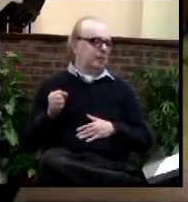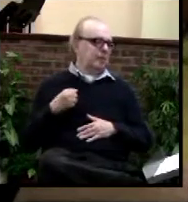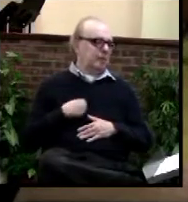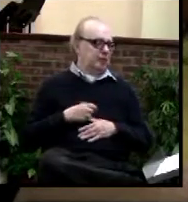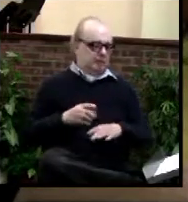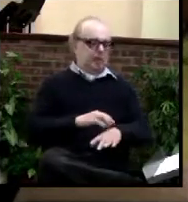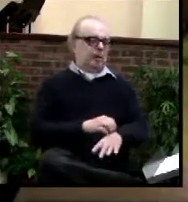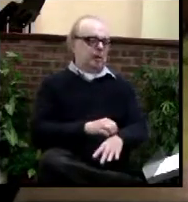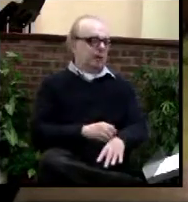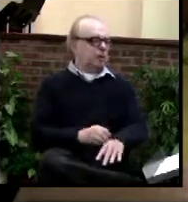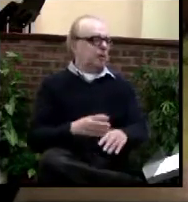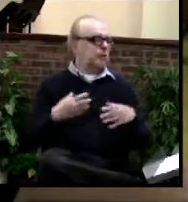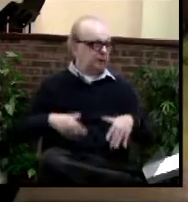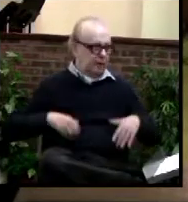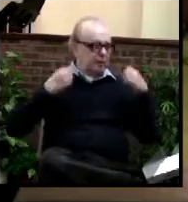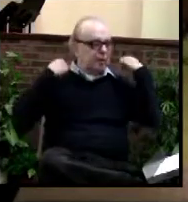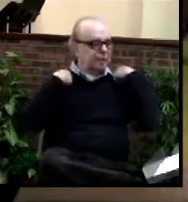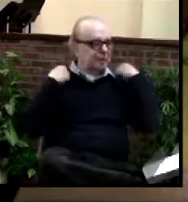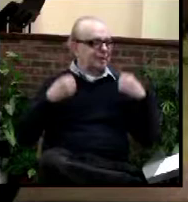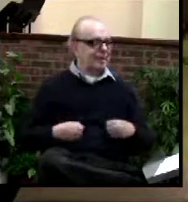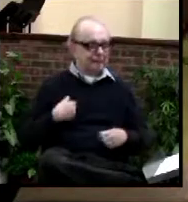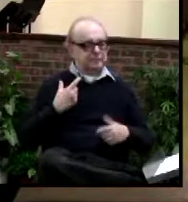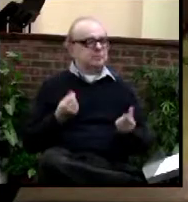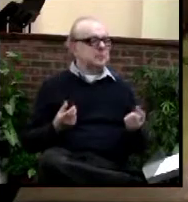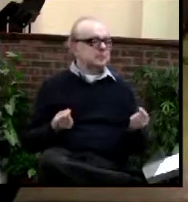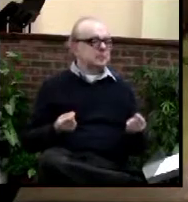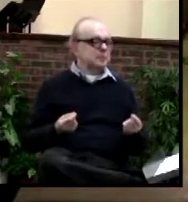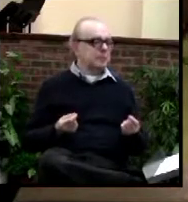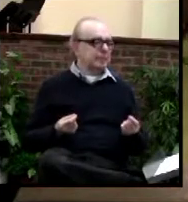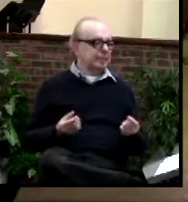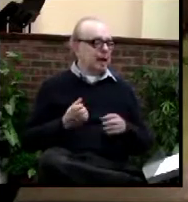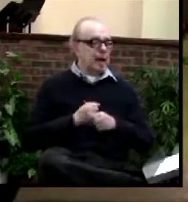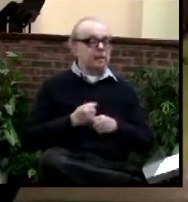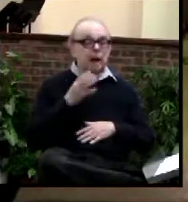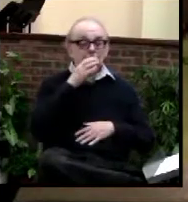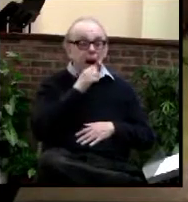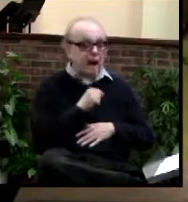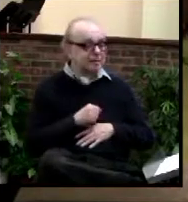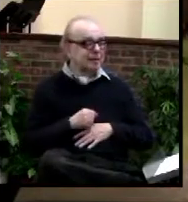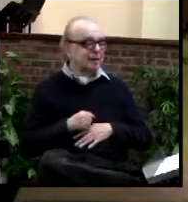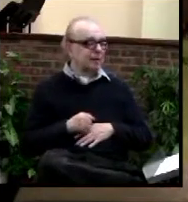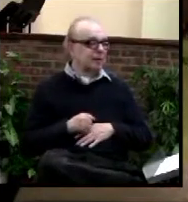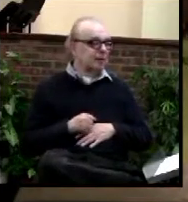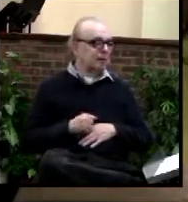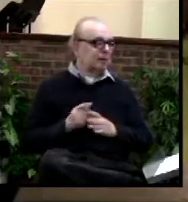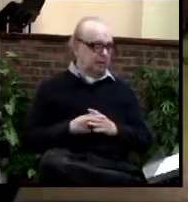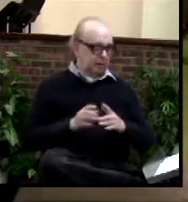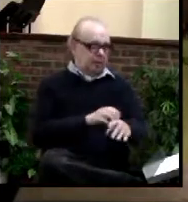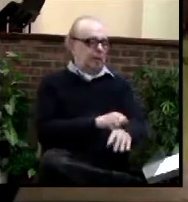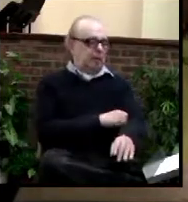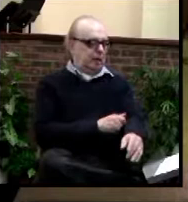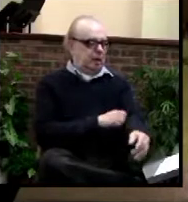and sweaters. And what I would do is I would get hot. And so I would start rolling up the sleeve of my